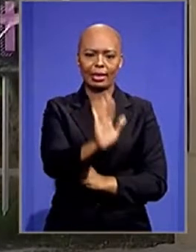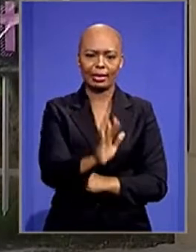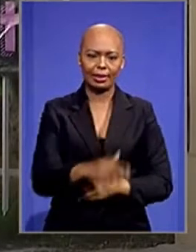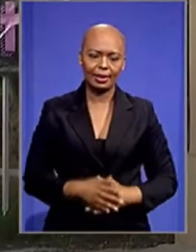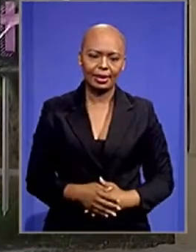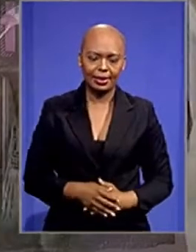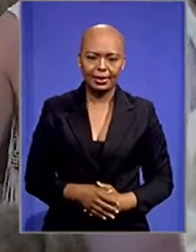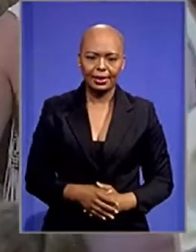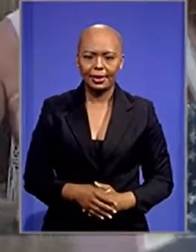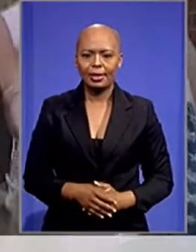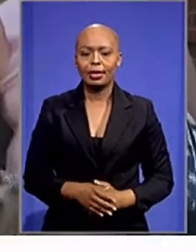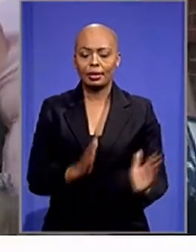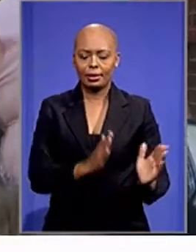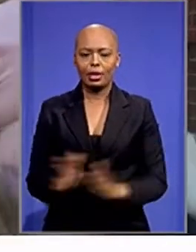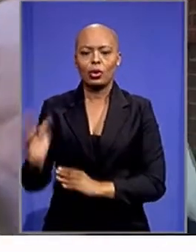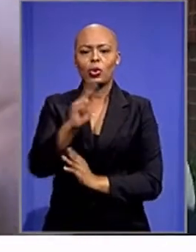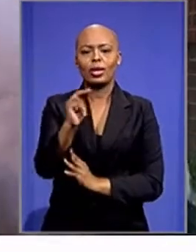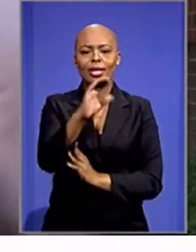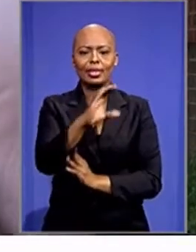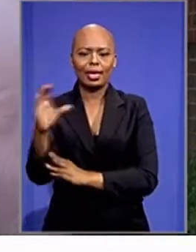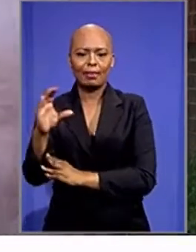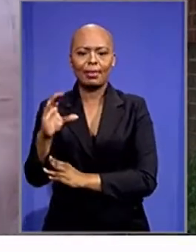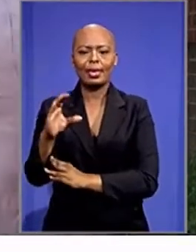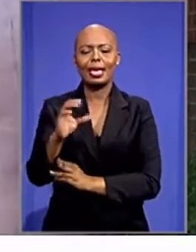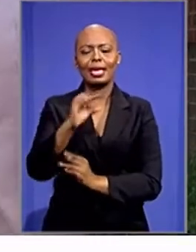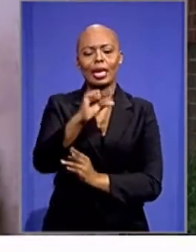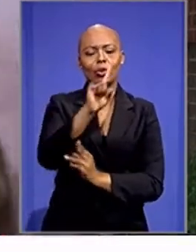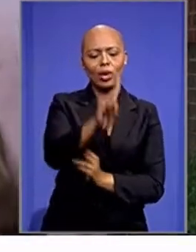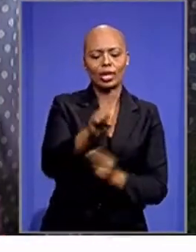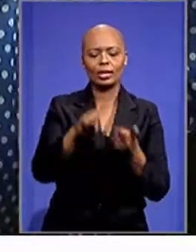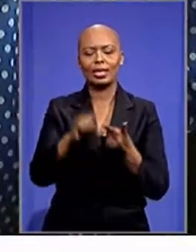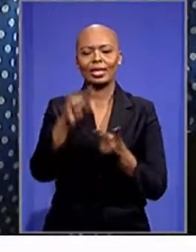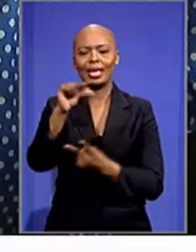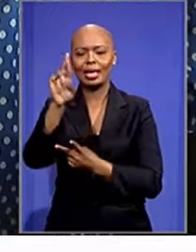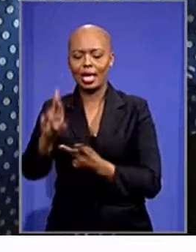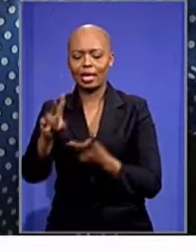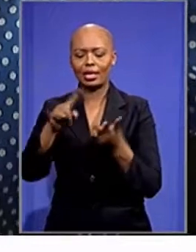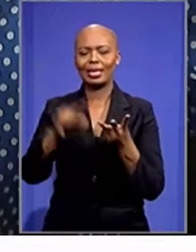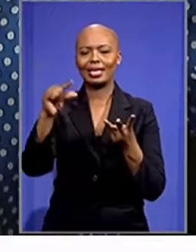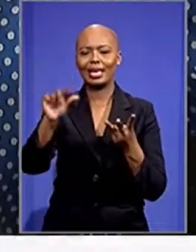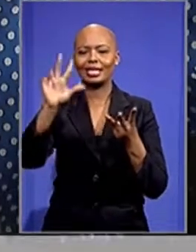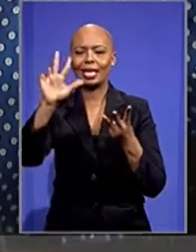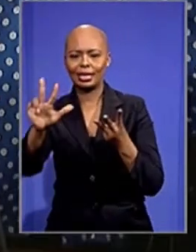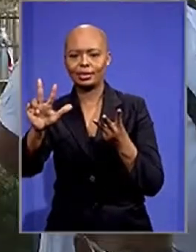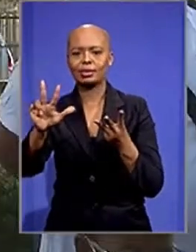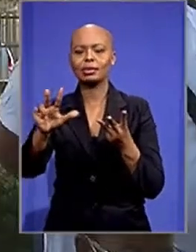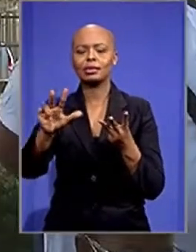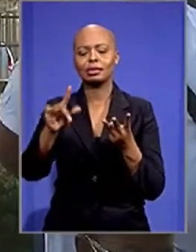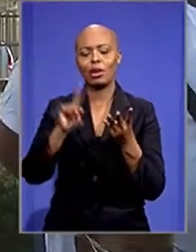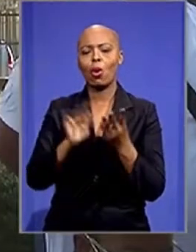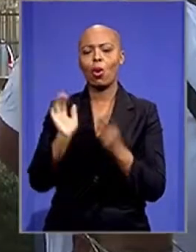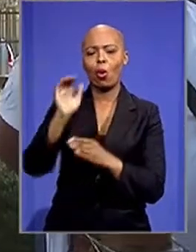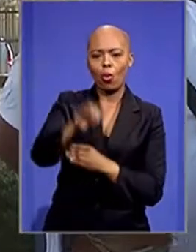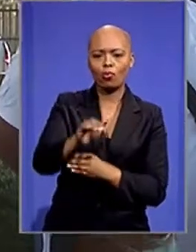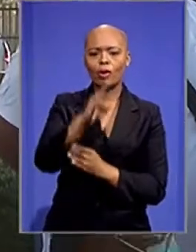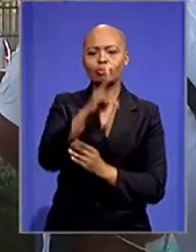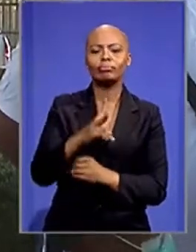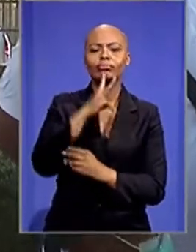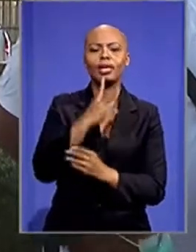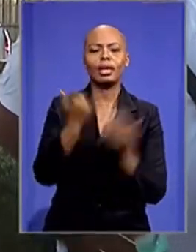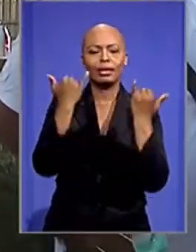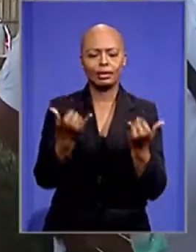ya Northern Cape, barutwana ba grade 1, ba grade R le ba grade 8 ba fetang ba 2020 ba